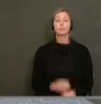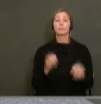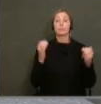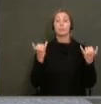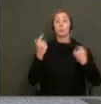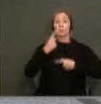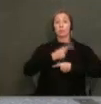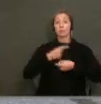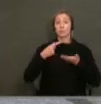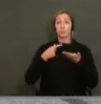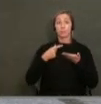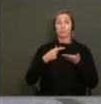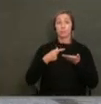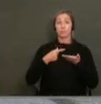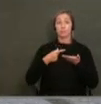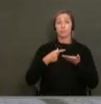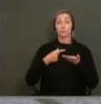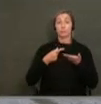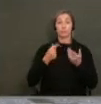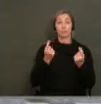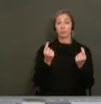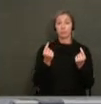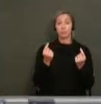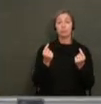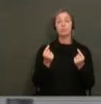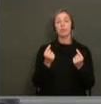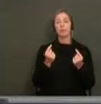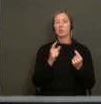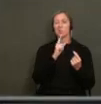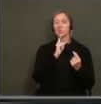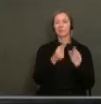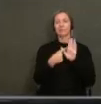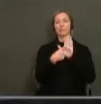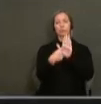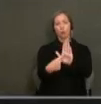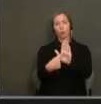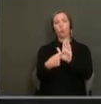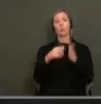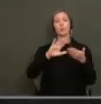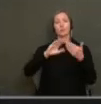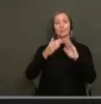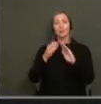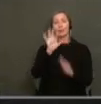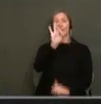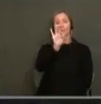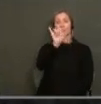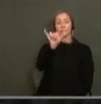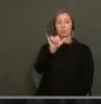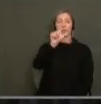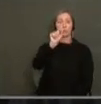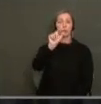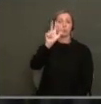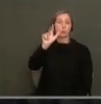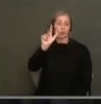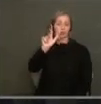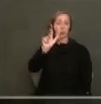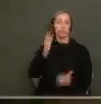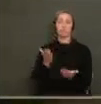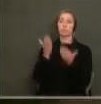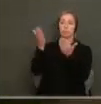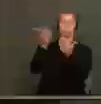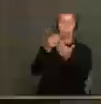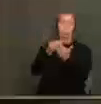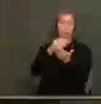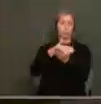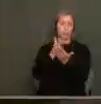today is to give you an overview of the city's fiscal year 2023 proposed budget The city has a